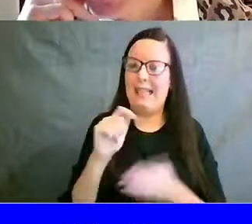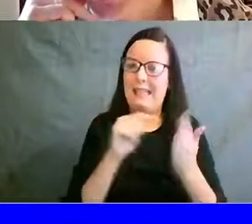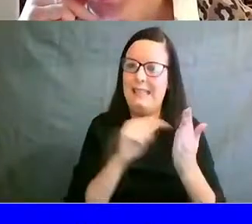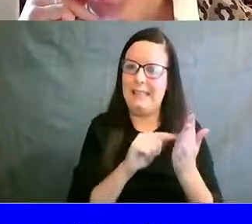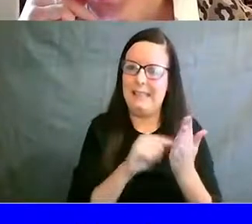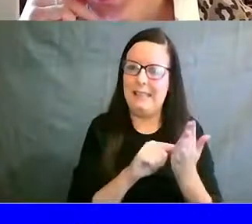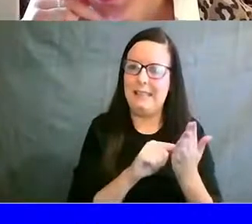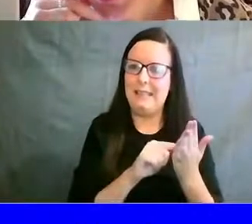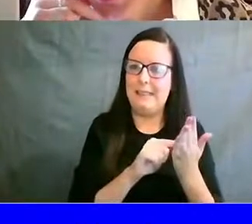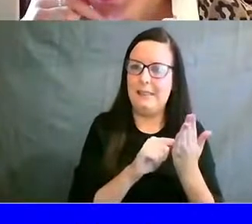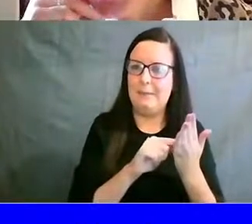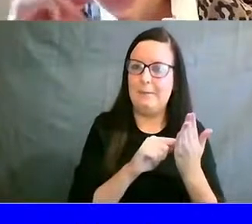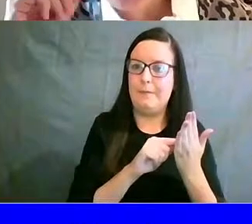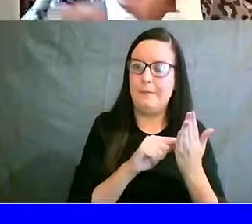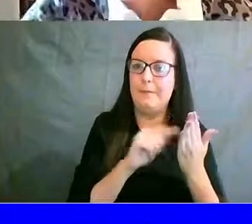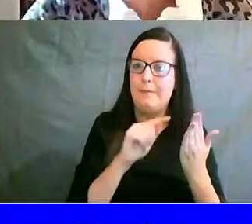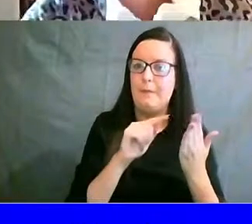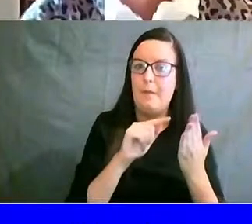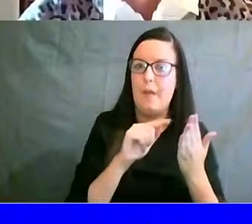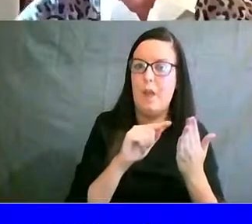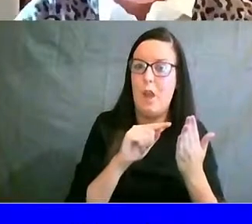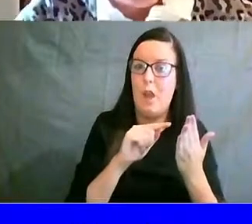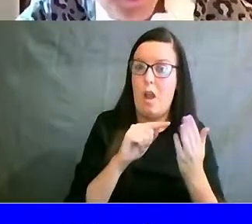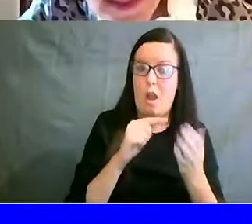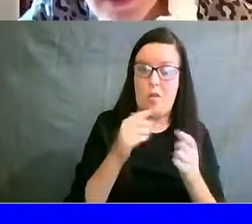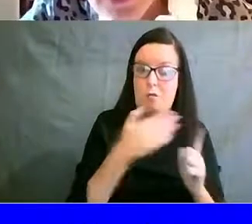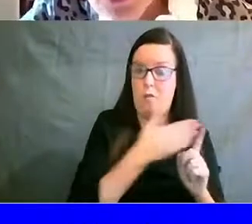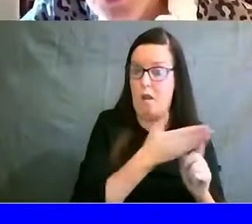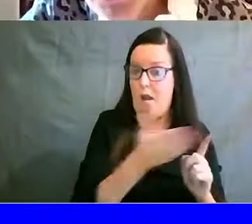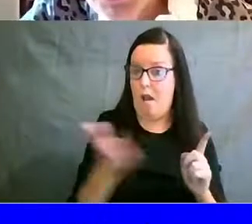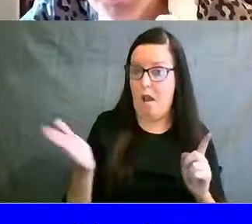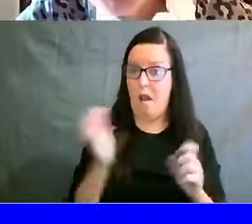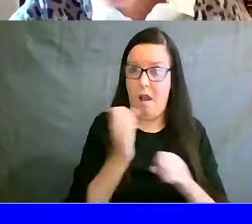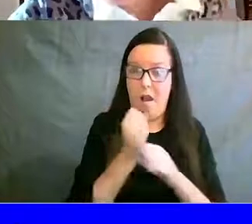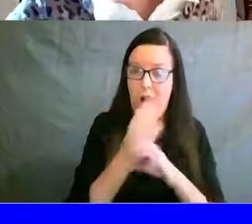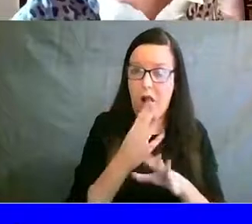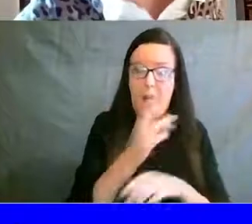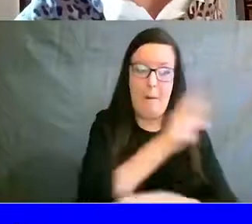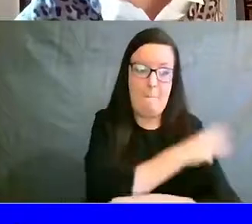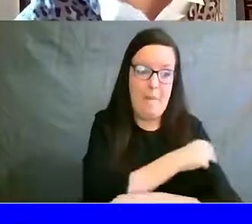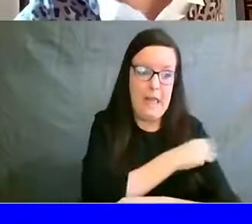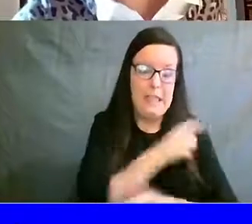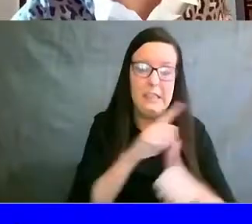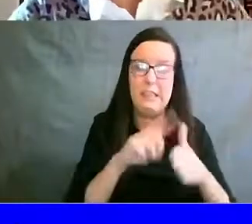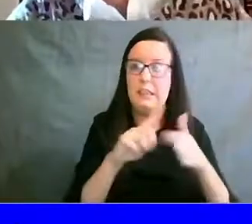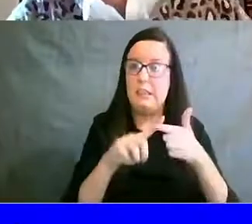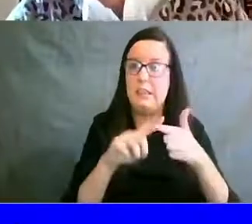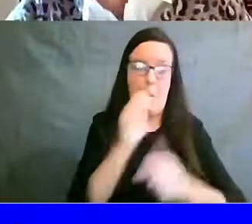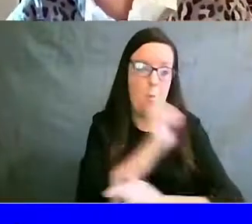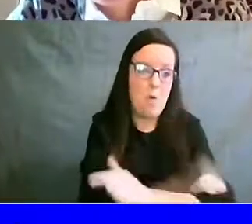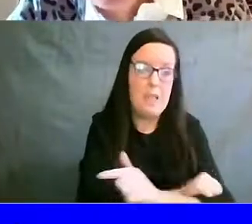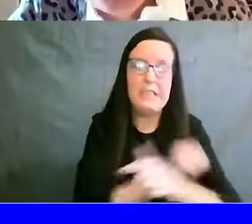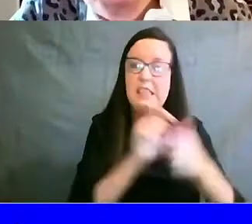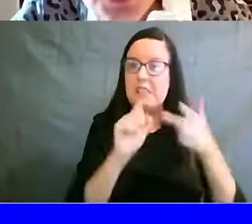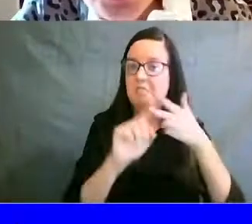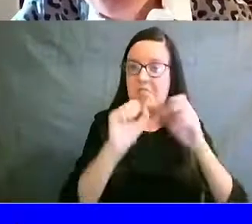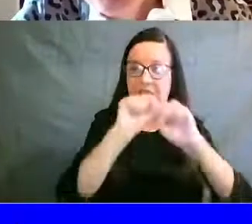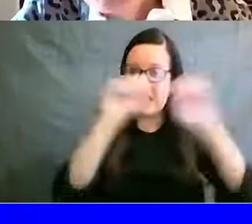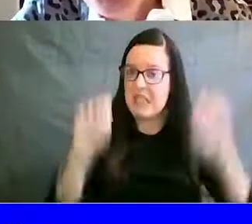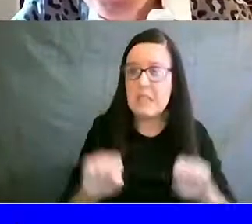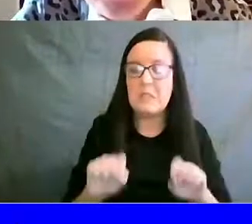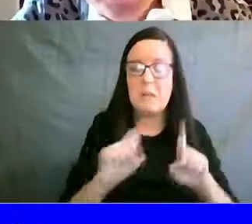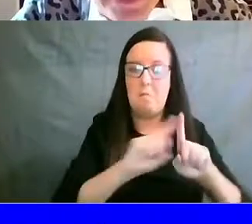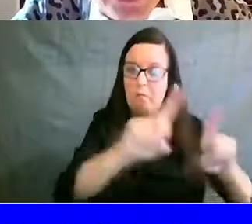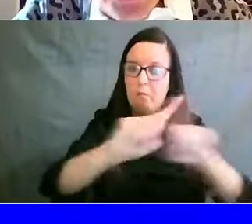in criminal justice. So across all the spheres, policing, courts, the prison system, we have to think about